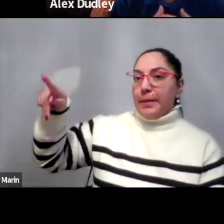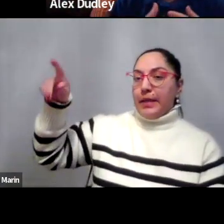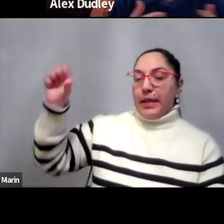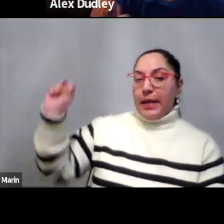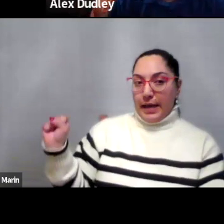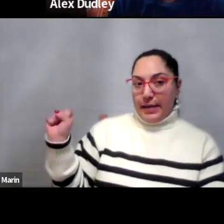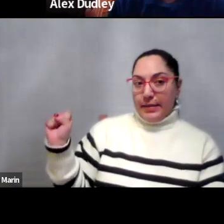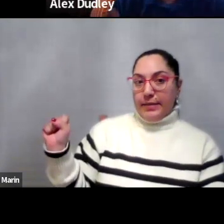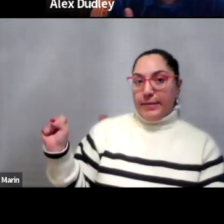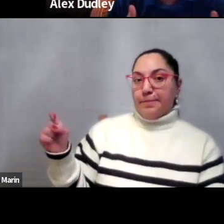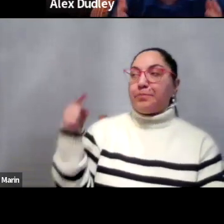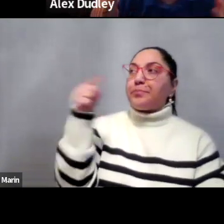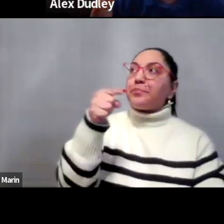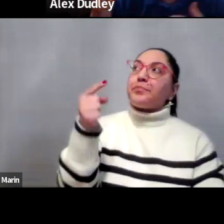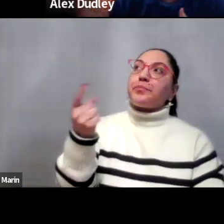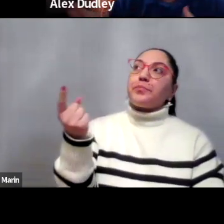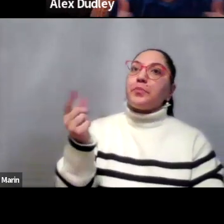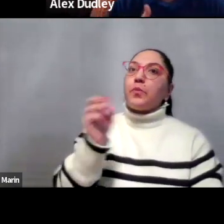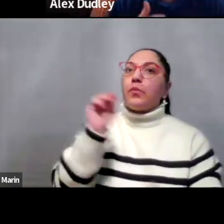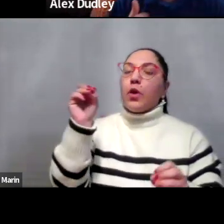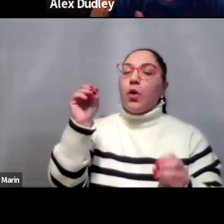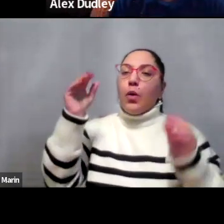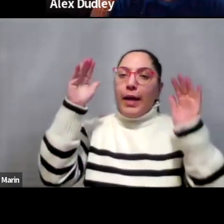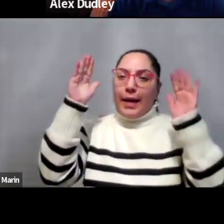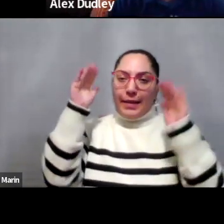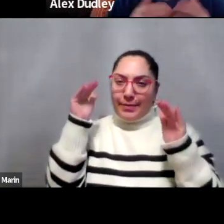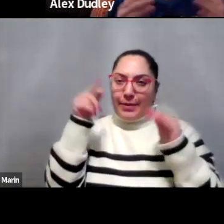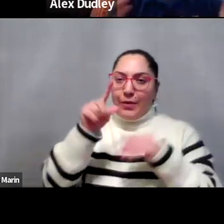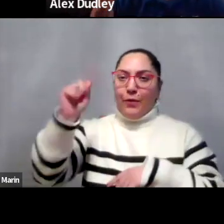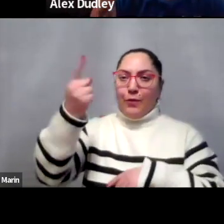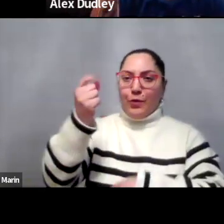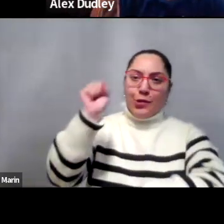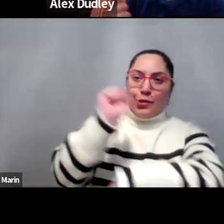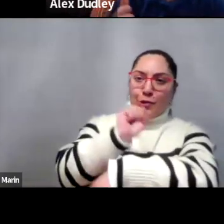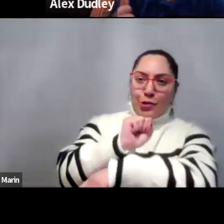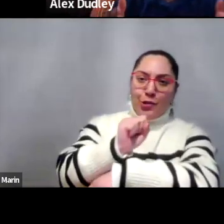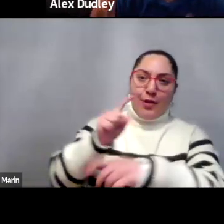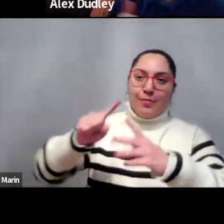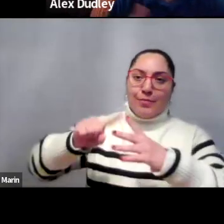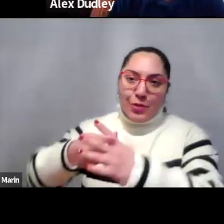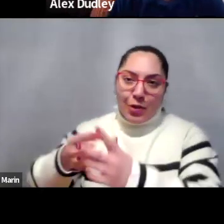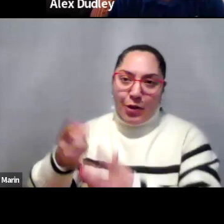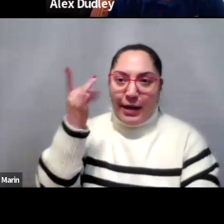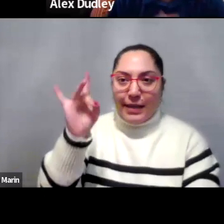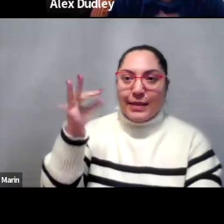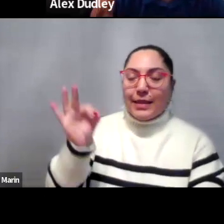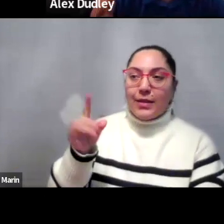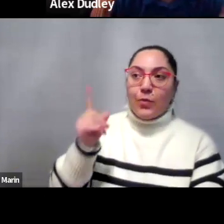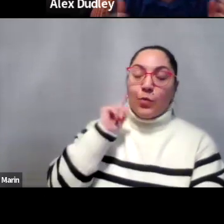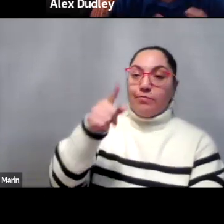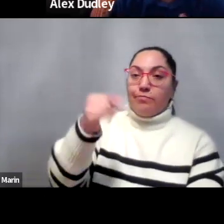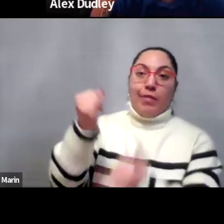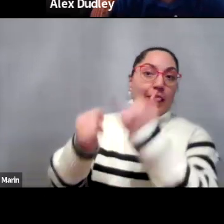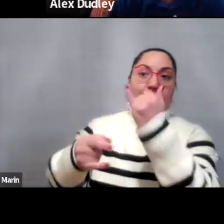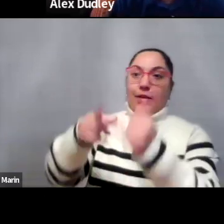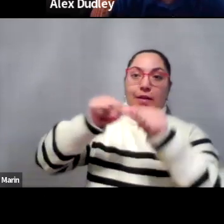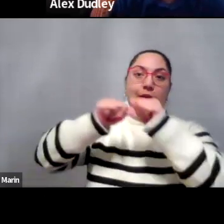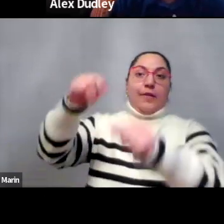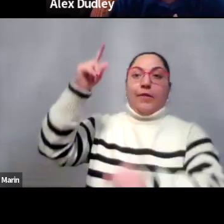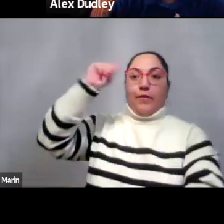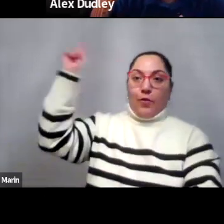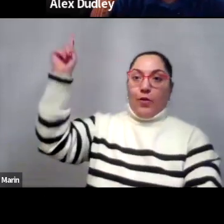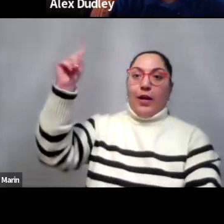We have no expectation that the first job somebody gets when they're 18, 19 years old is going to be the last job they ever